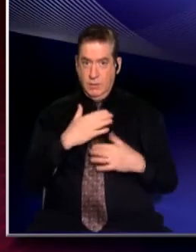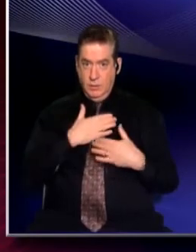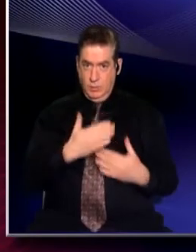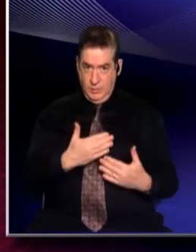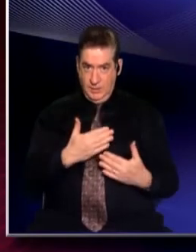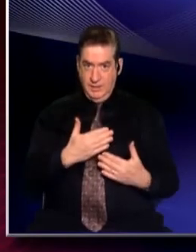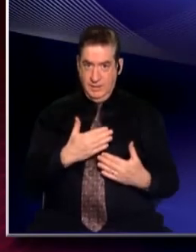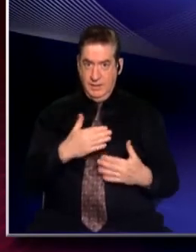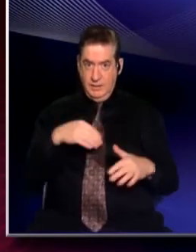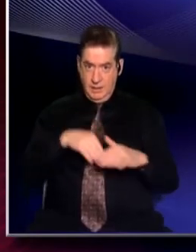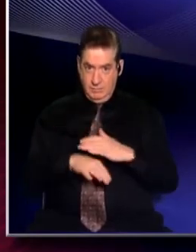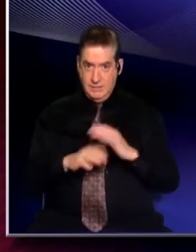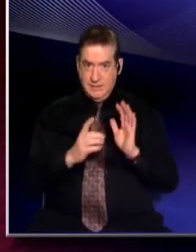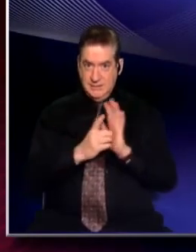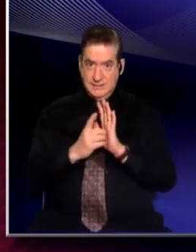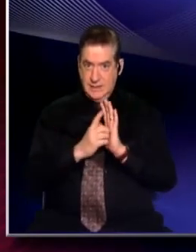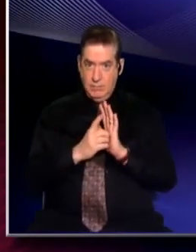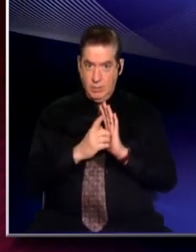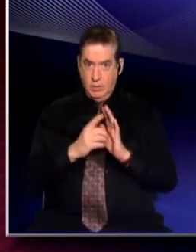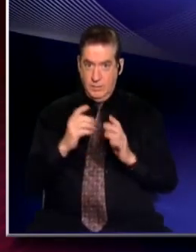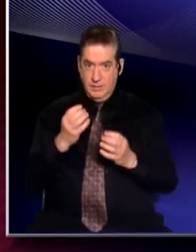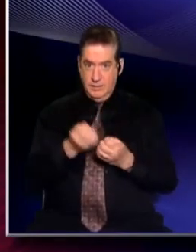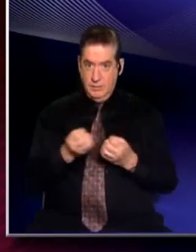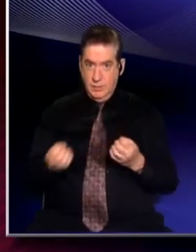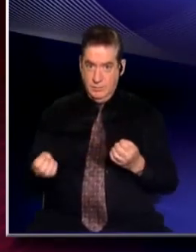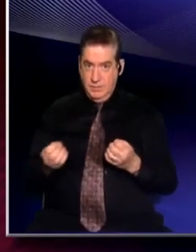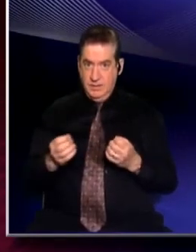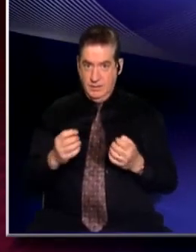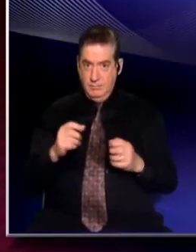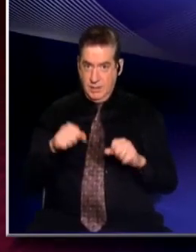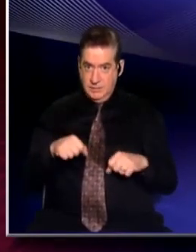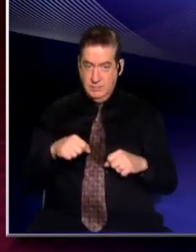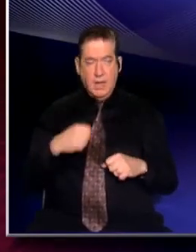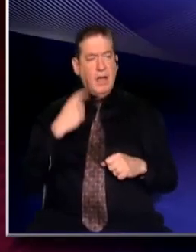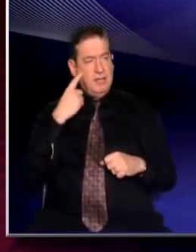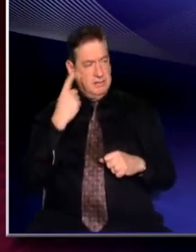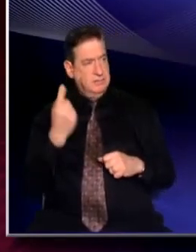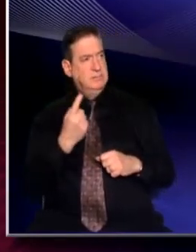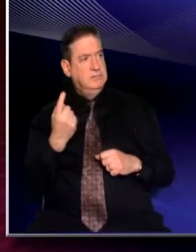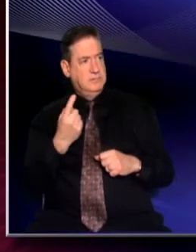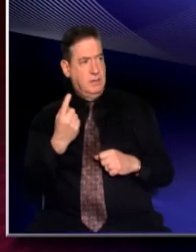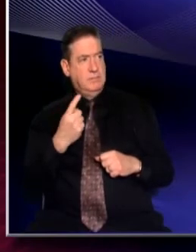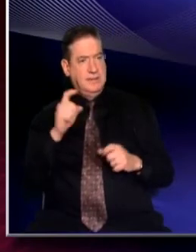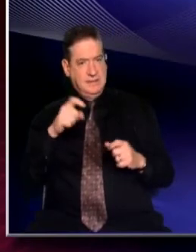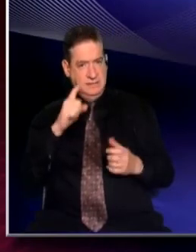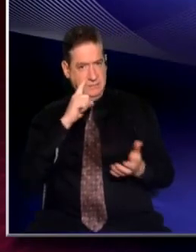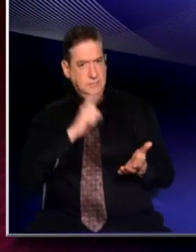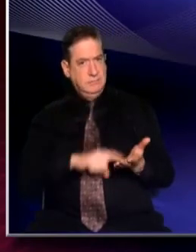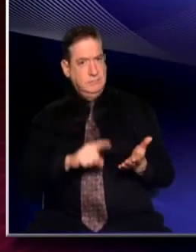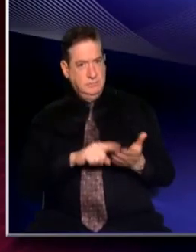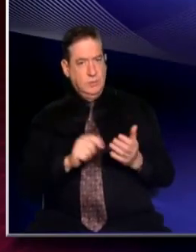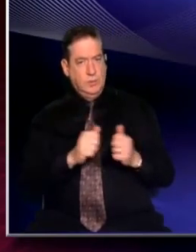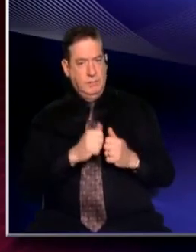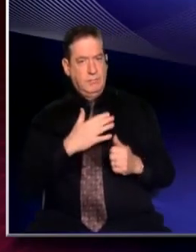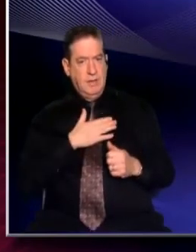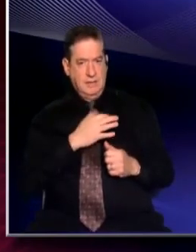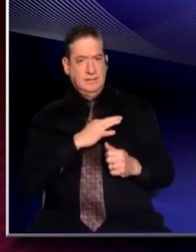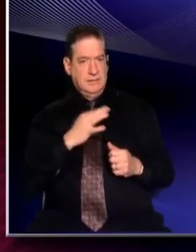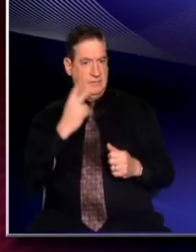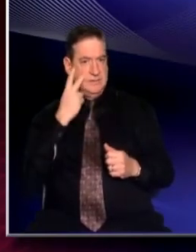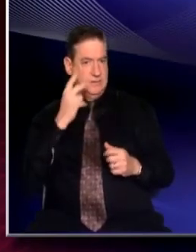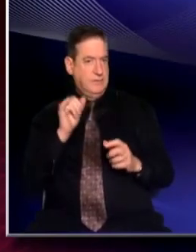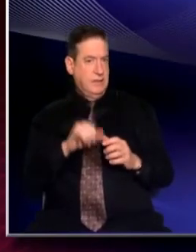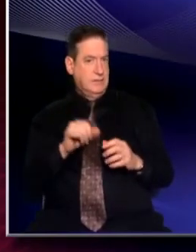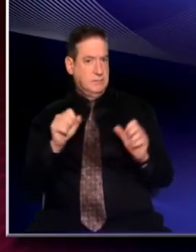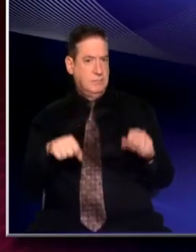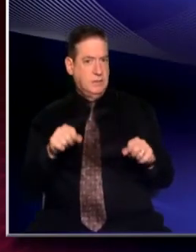and demo their equipment to us possibly? I think that's something I would definitely need to look into with my staff to see if that would be a